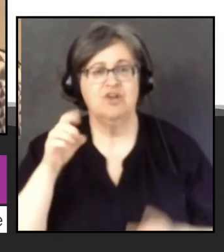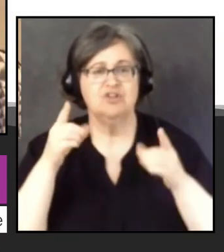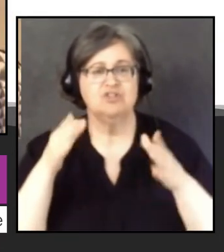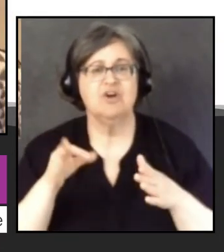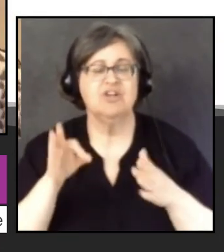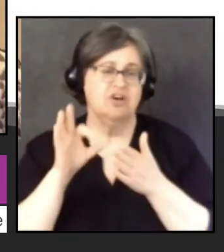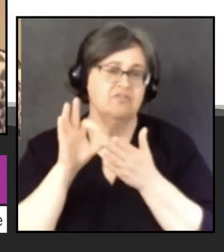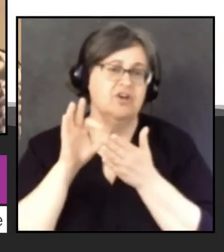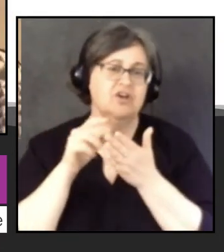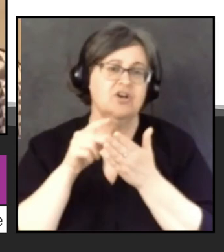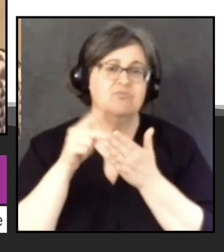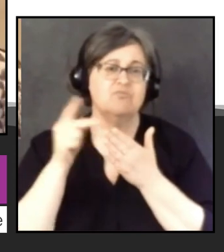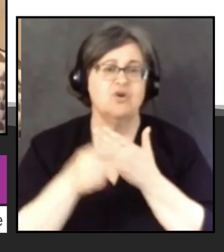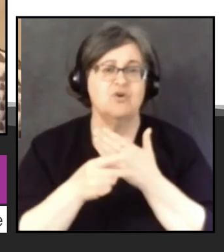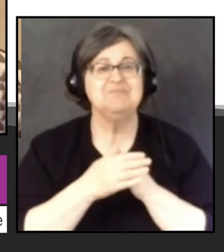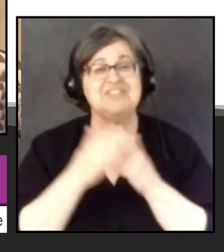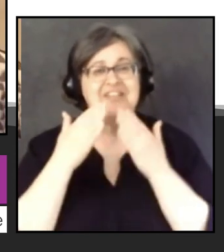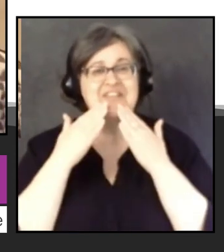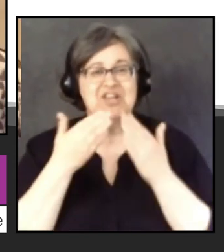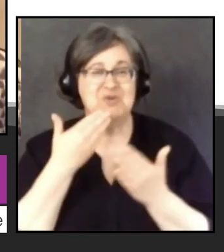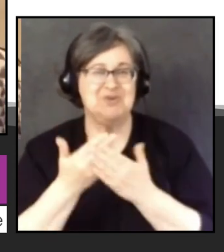at LP. And thank you and good night.